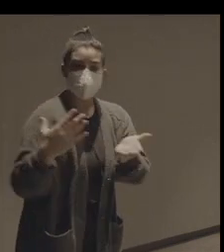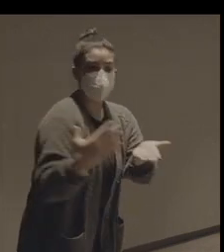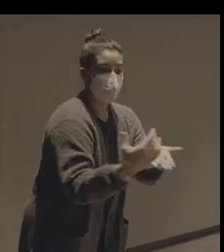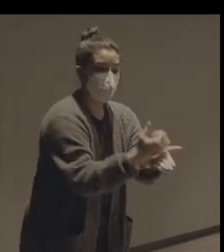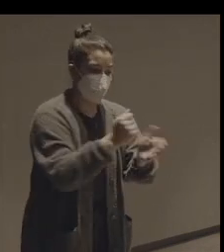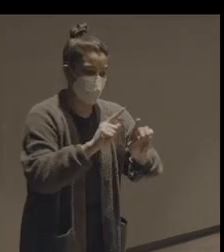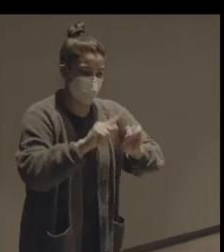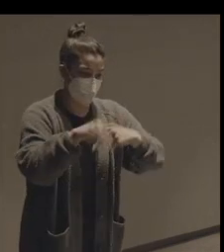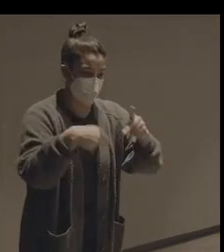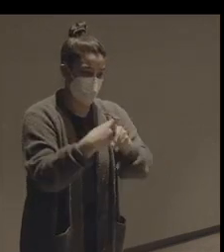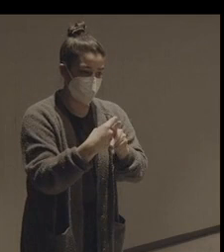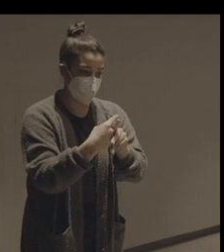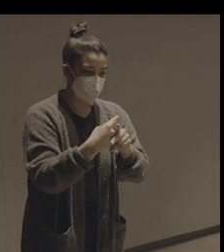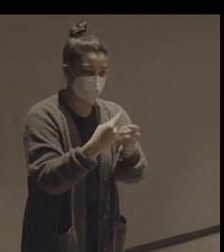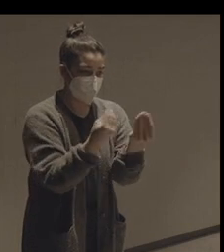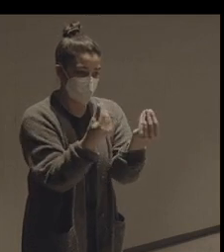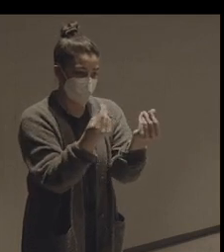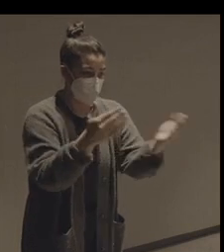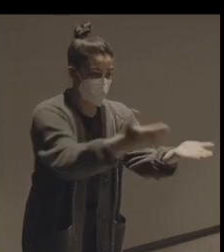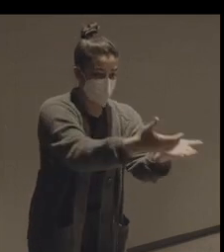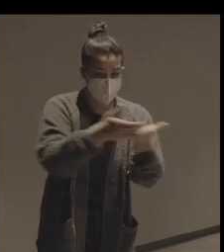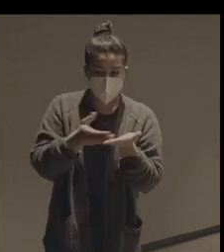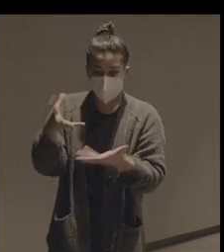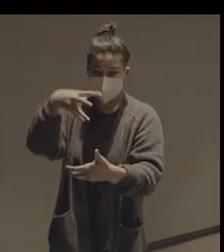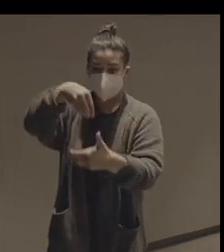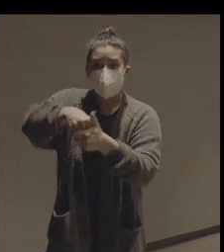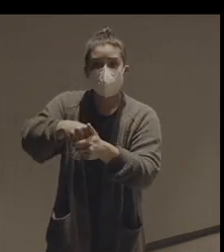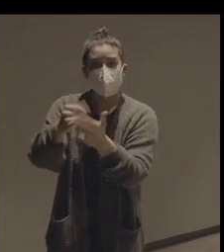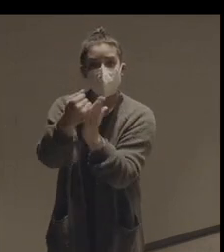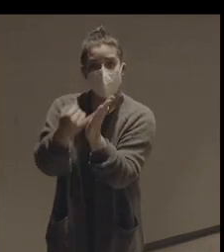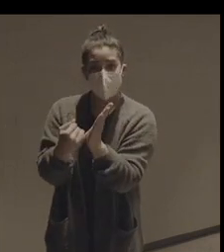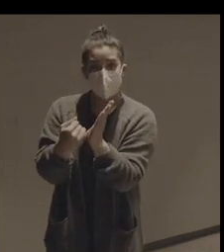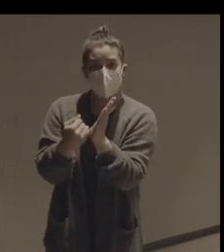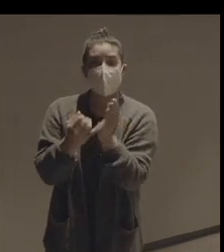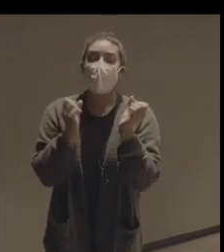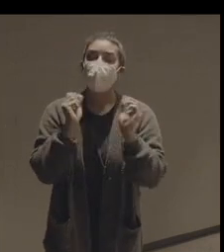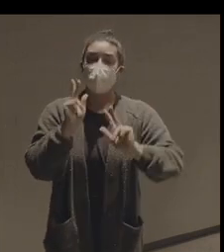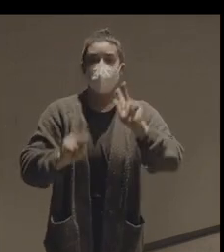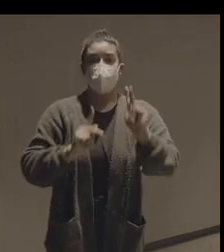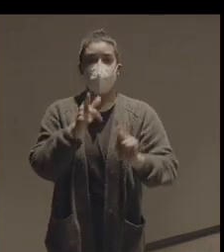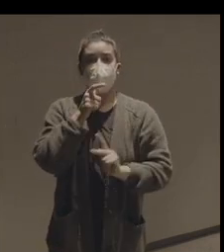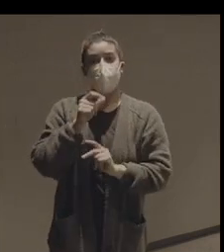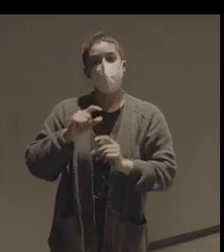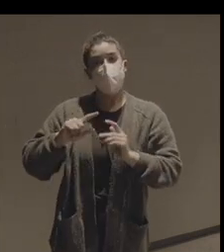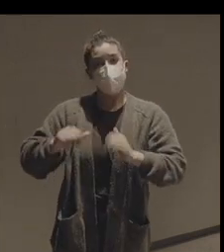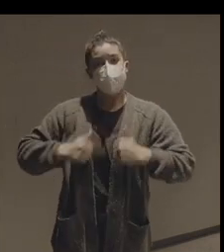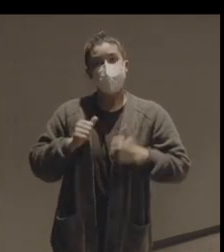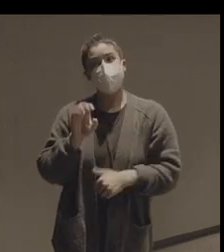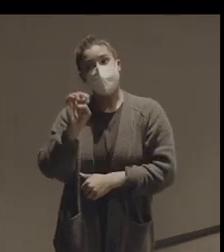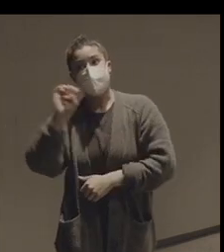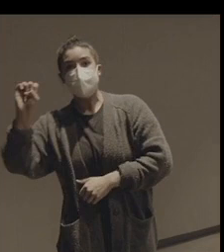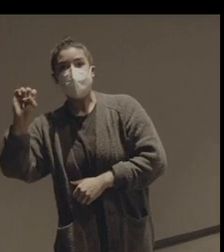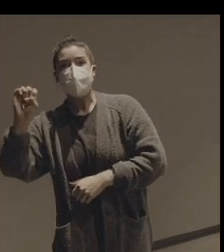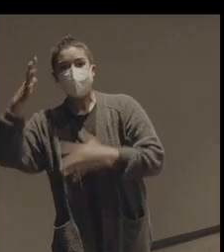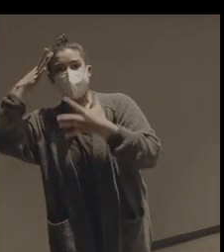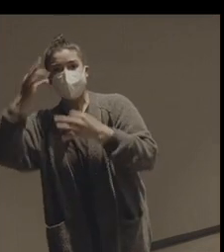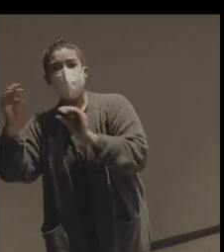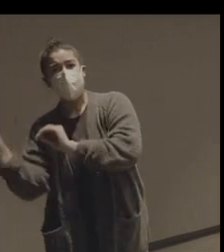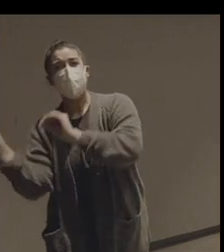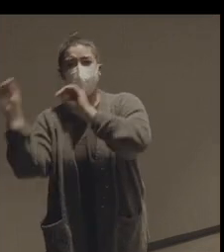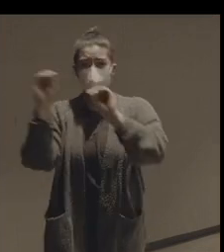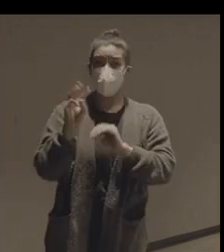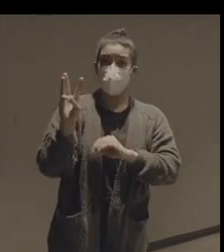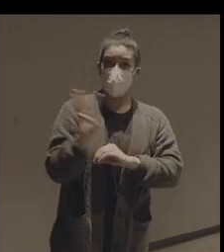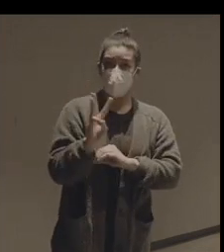different. Like many artists from the West or who made their way to the West and Southwest in the 20th century, these artists were